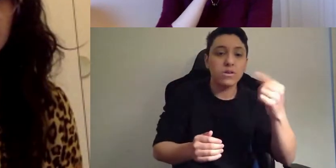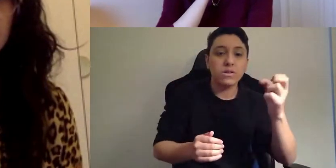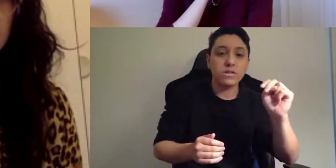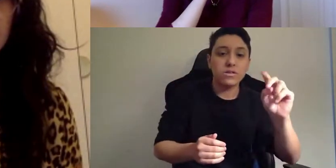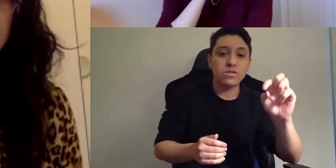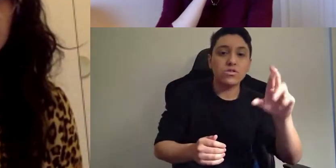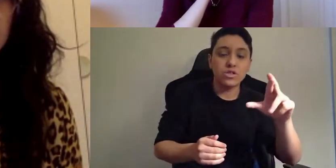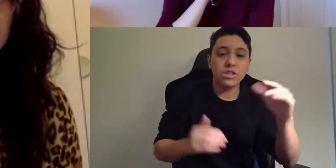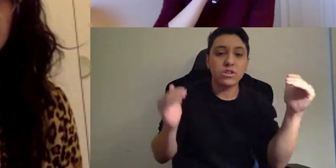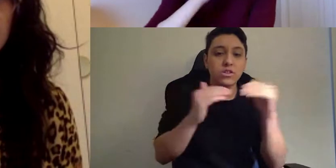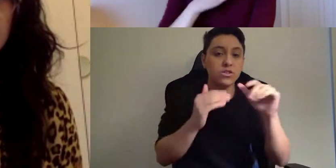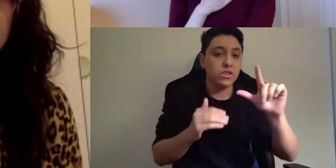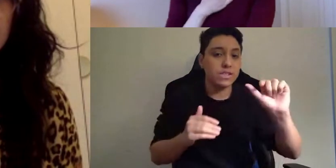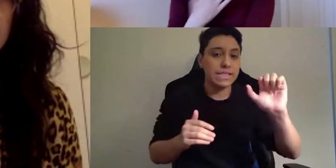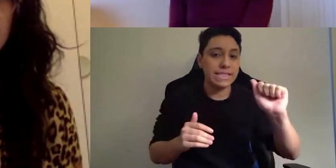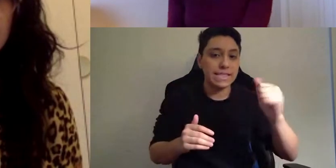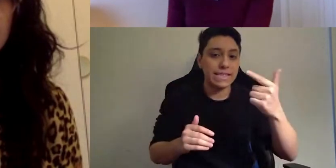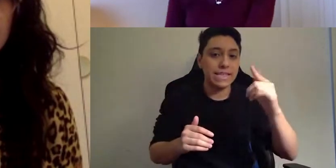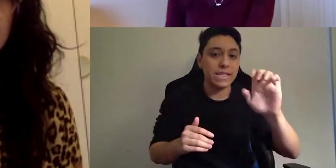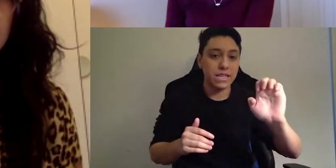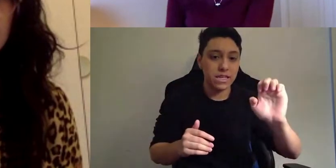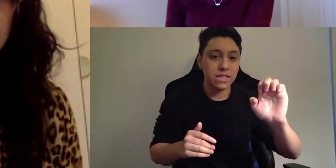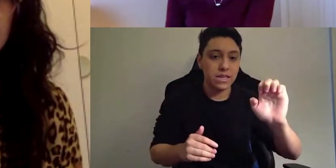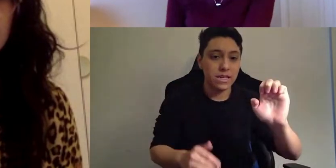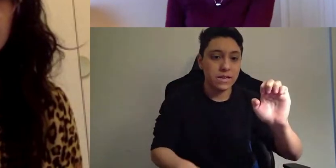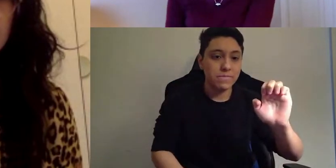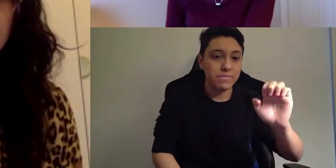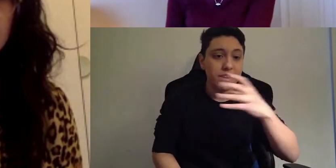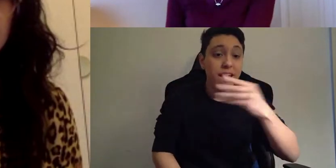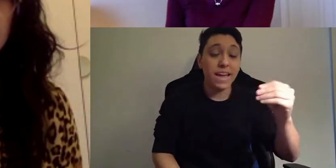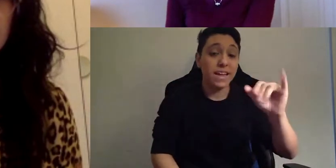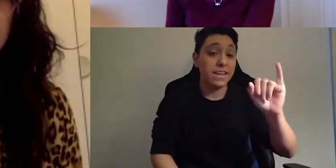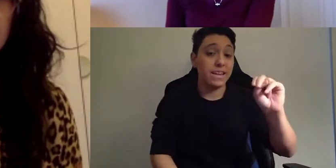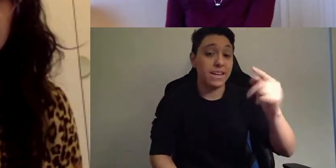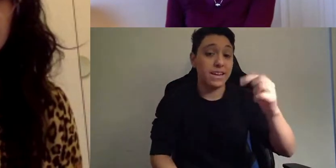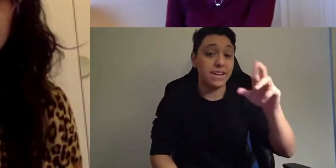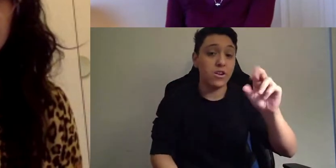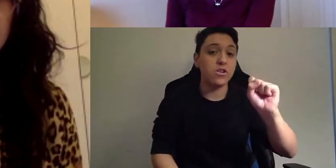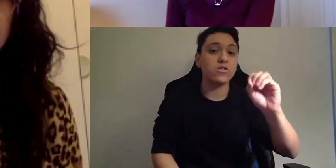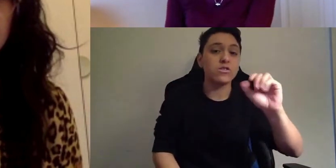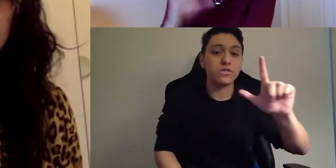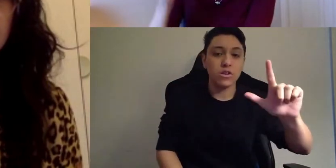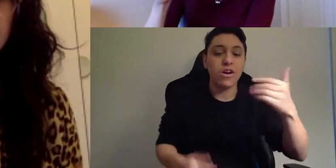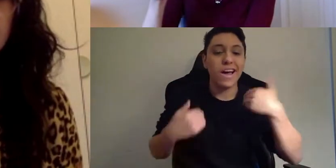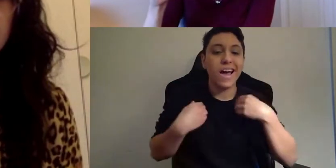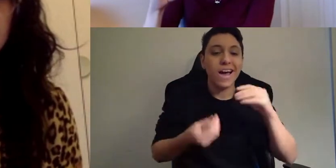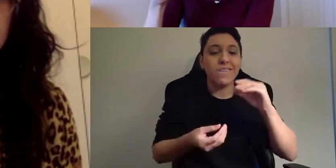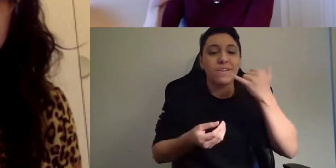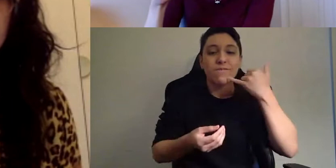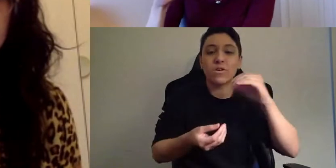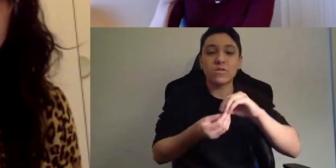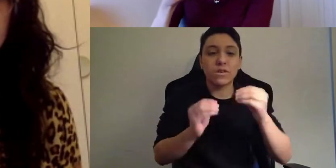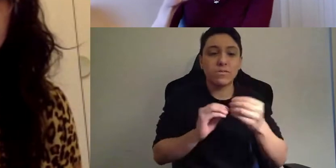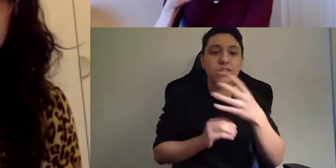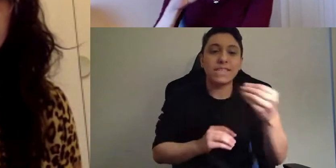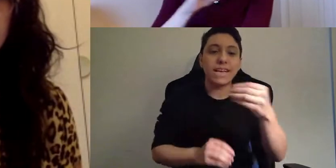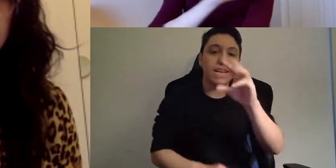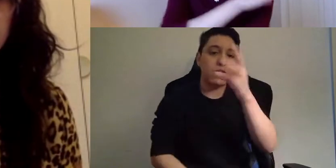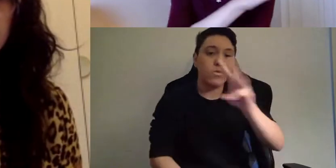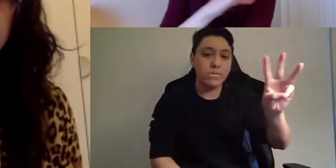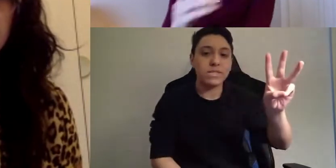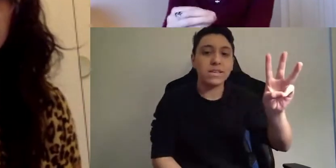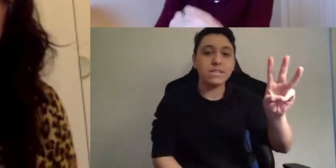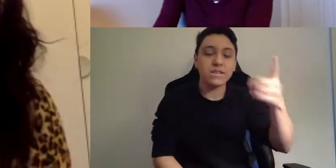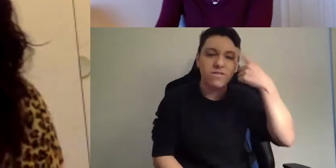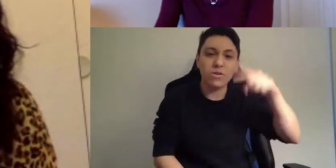for people who are, for people who need them. They have specific COVID resources, but